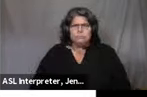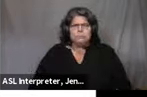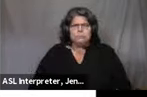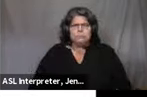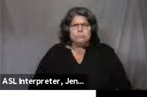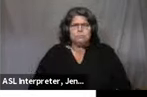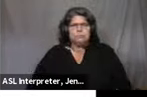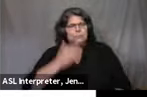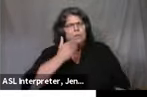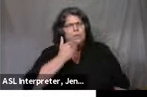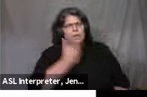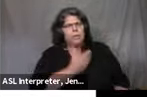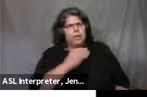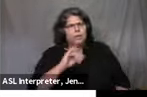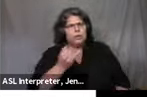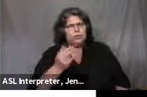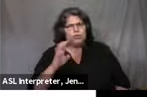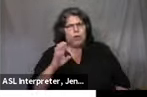Thank you, Janet.